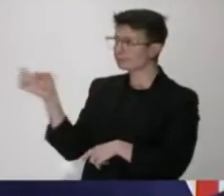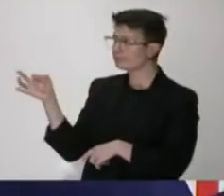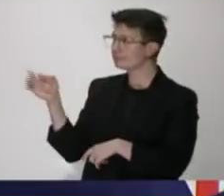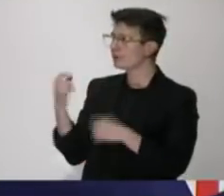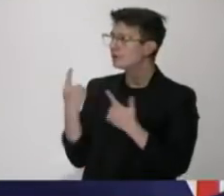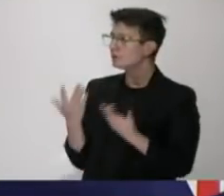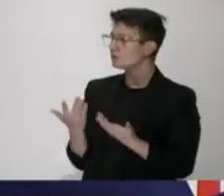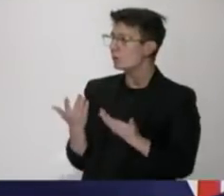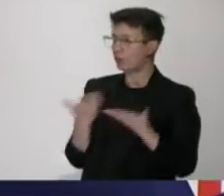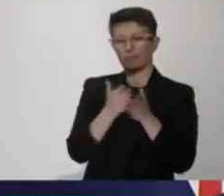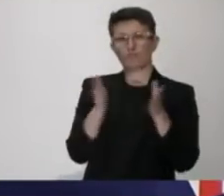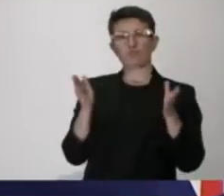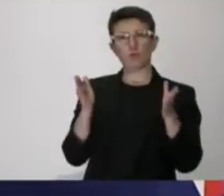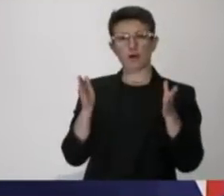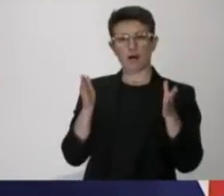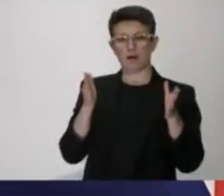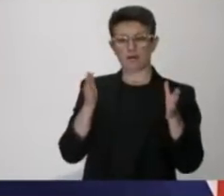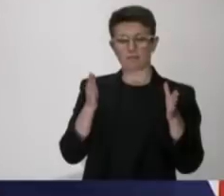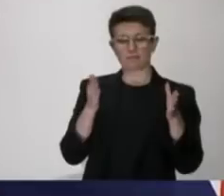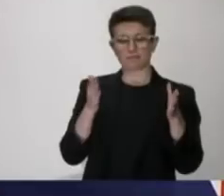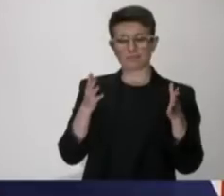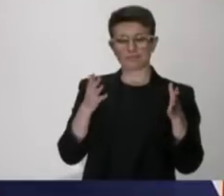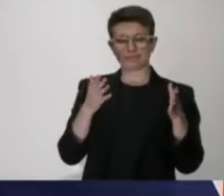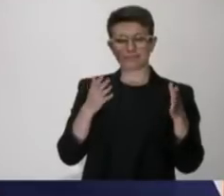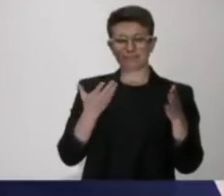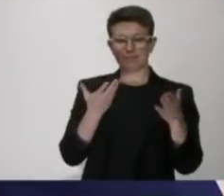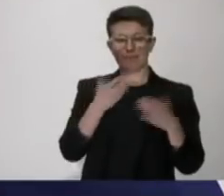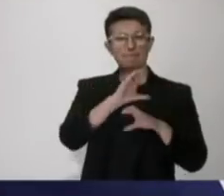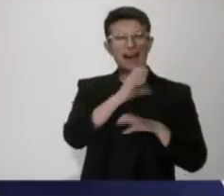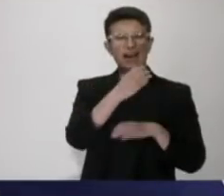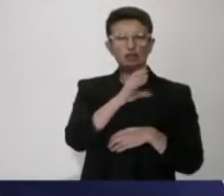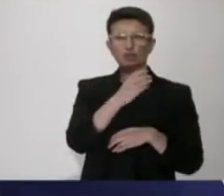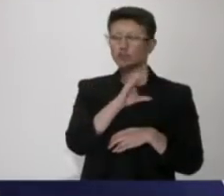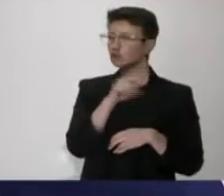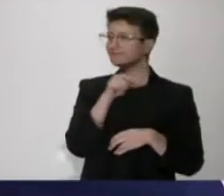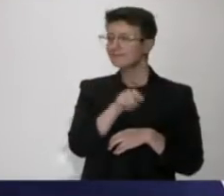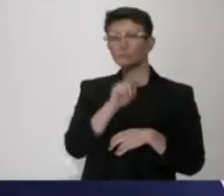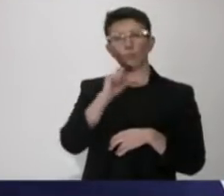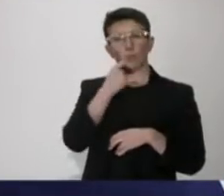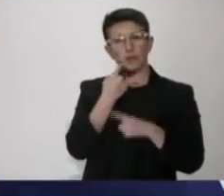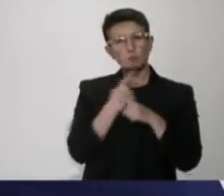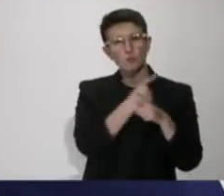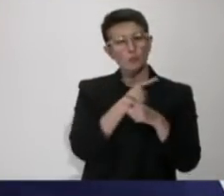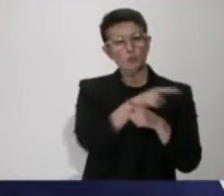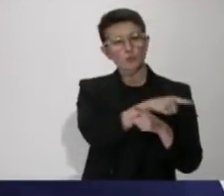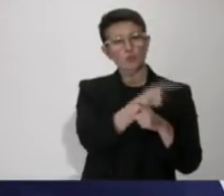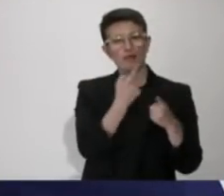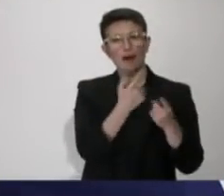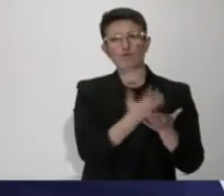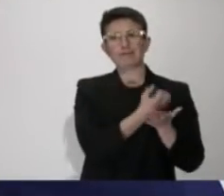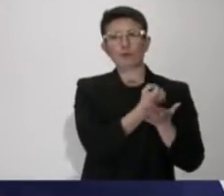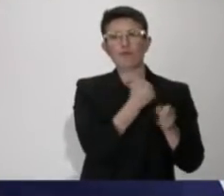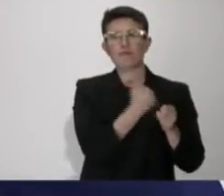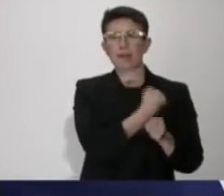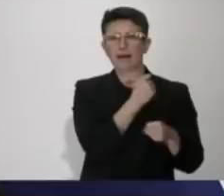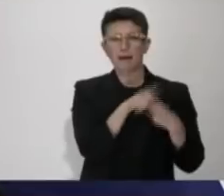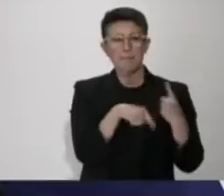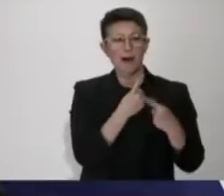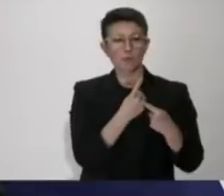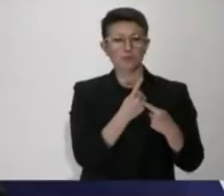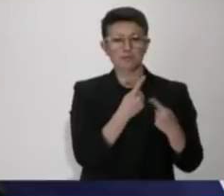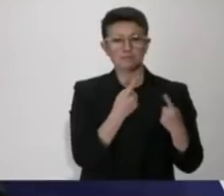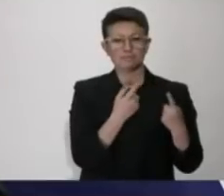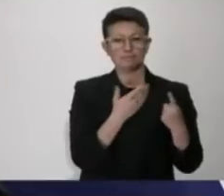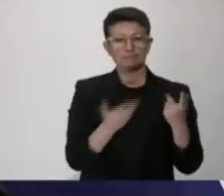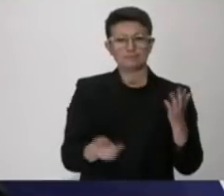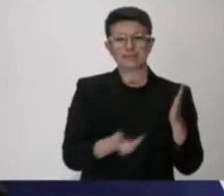to the Reserve Bank about working with them on this sort of term lending facility? This is just further to the MPC over there. Yeah, I mean, I'm aware that the Reserve Bank